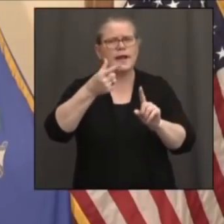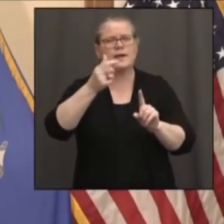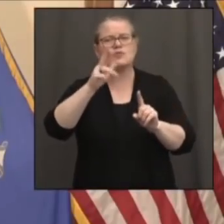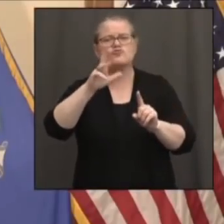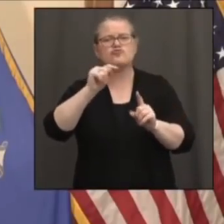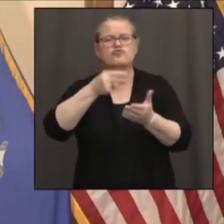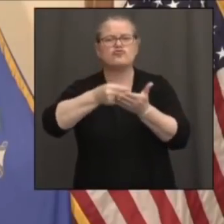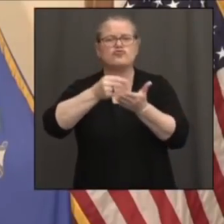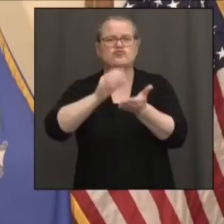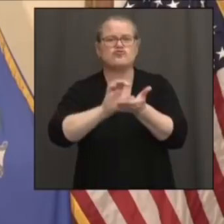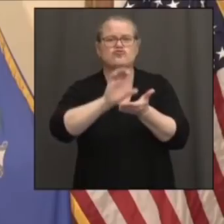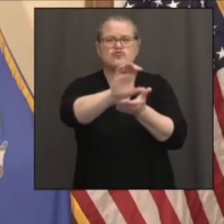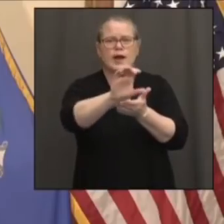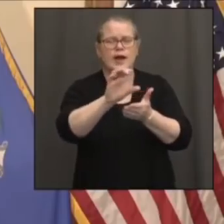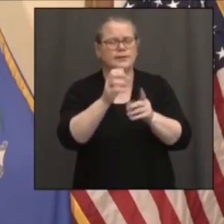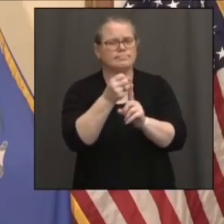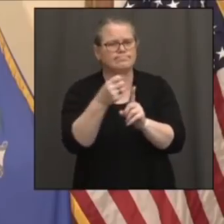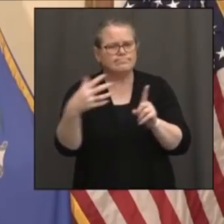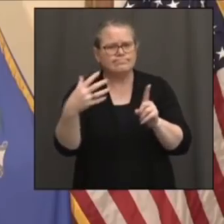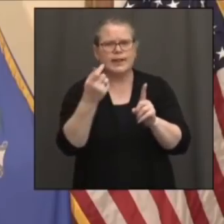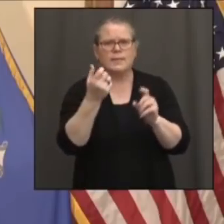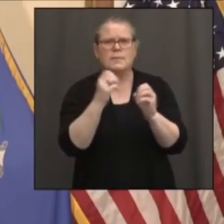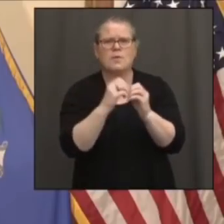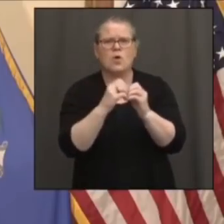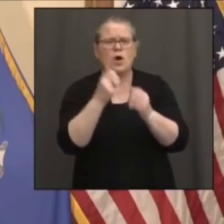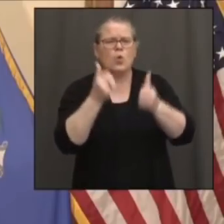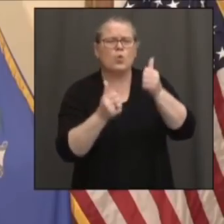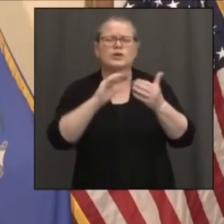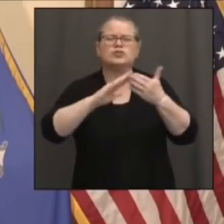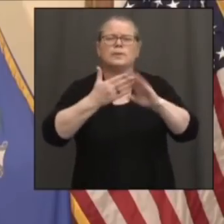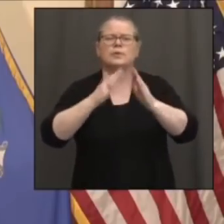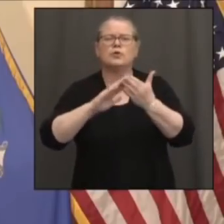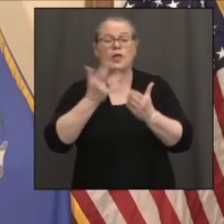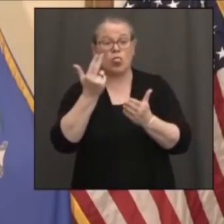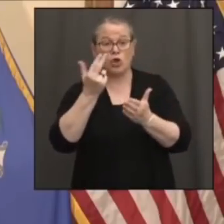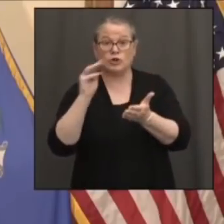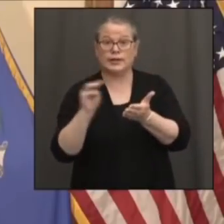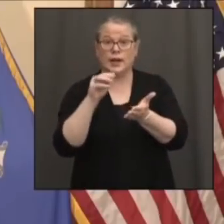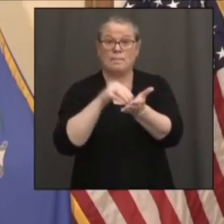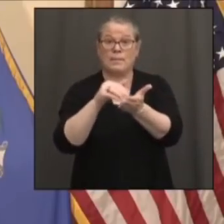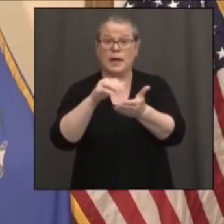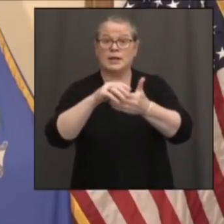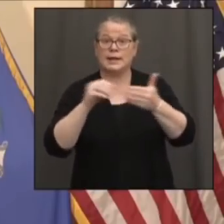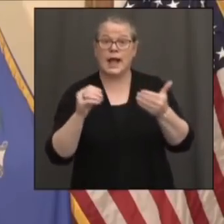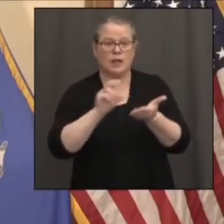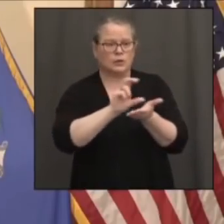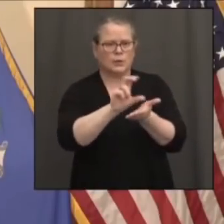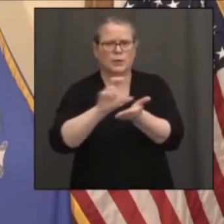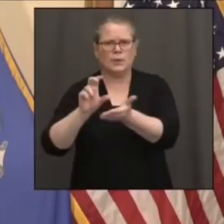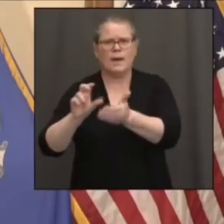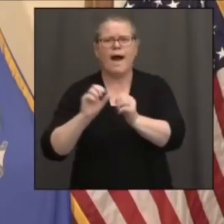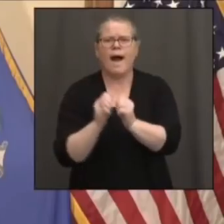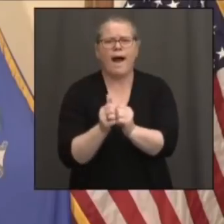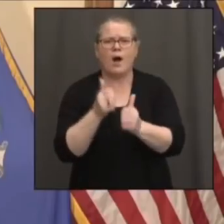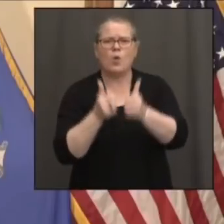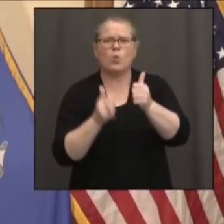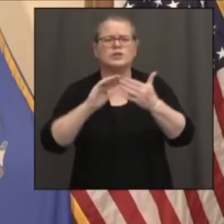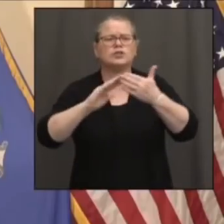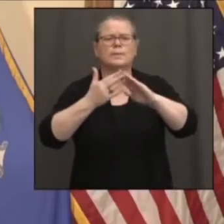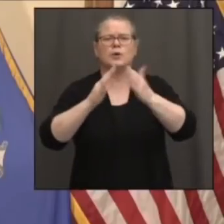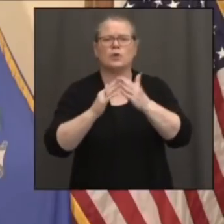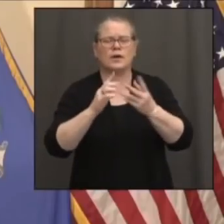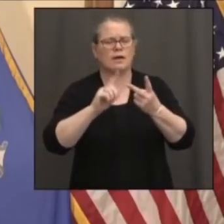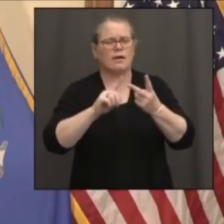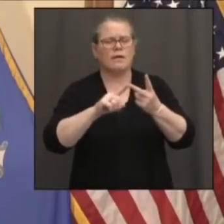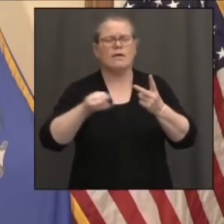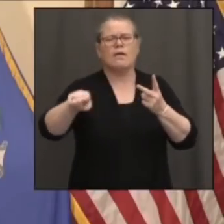be sharing in that $13 million and how they reached out to you and applied for this? What were some of the things that they had to show